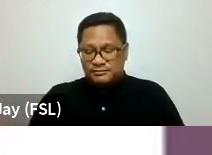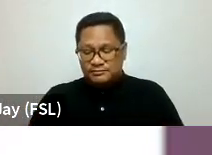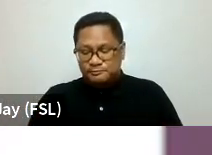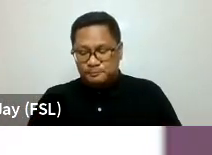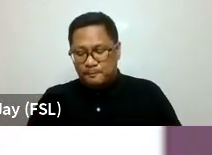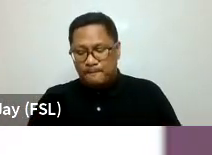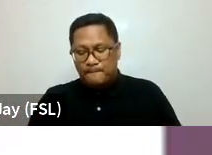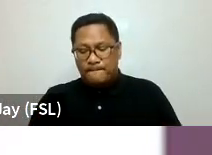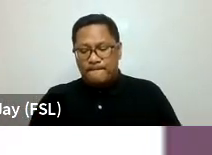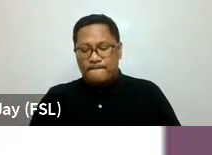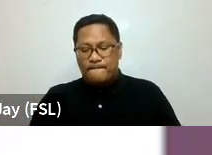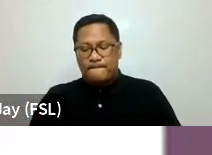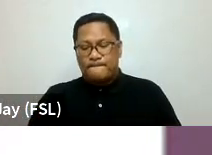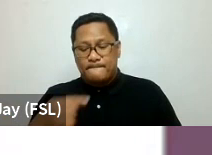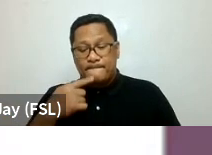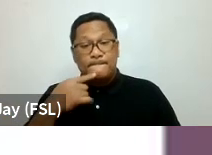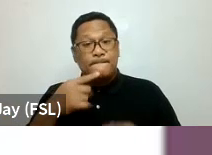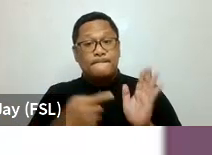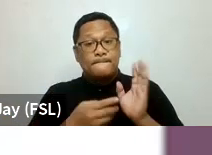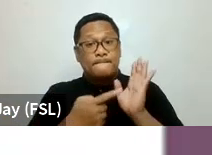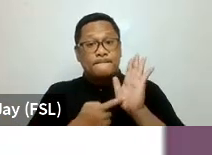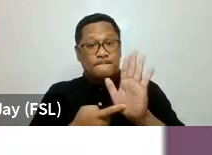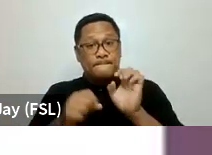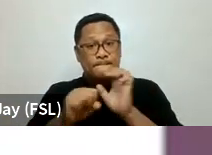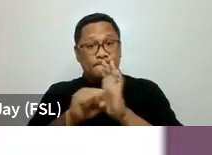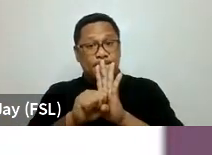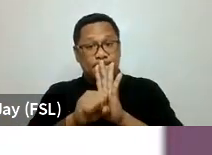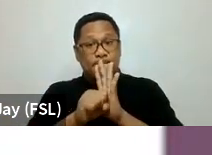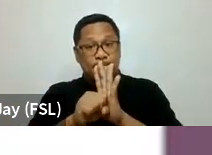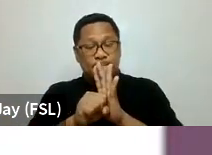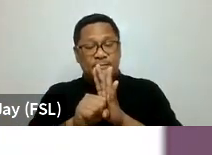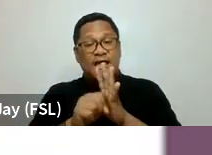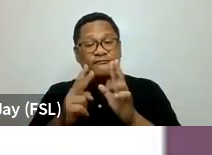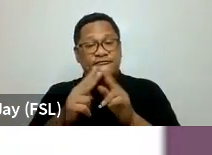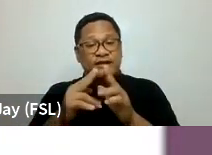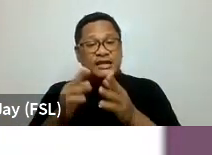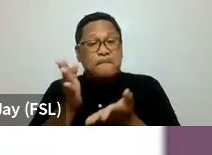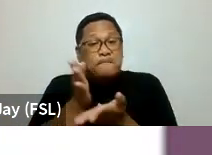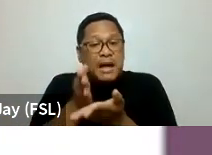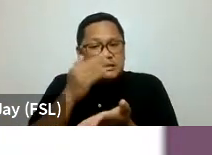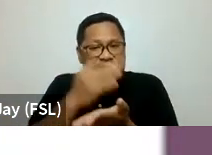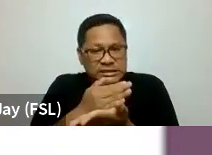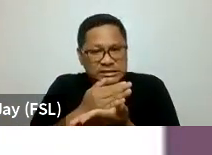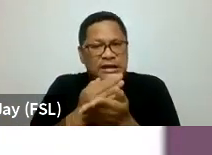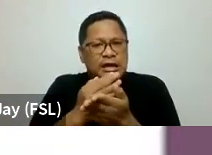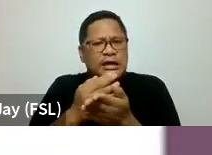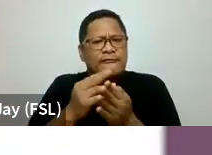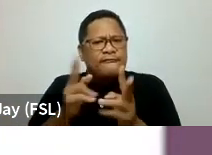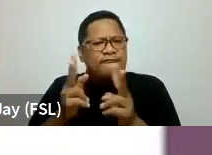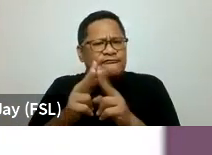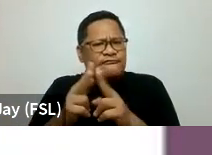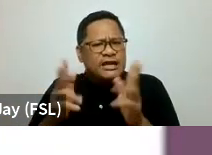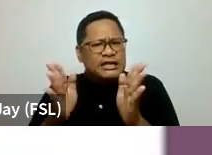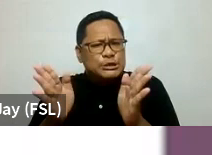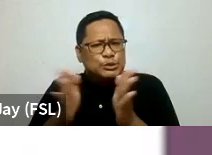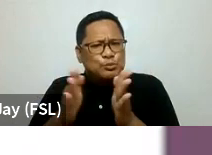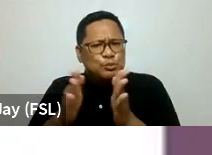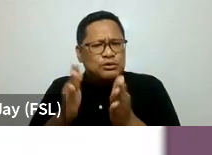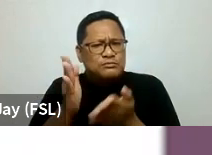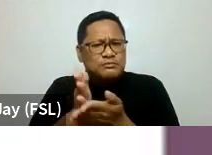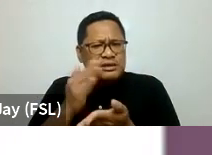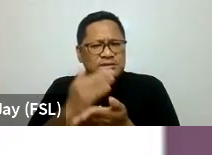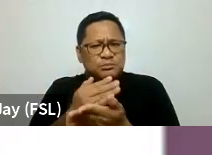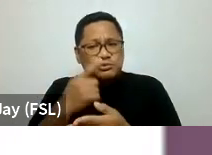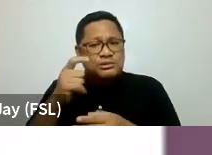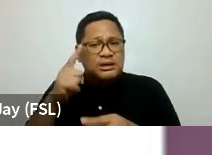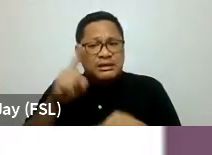So those are just samples of low end, okay? Because I cannot do